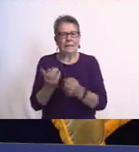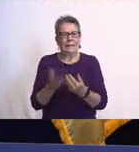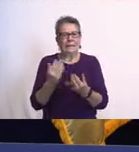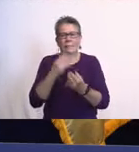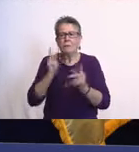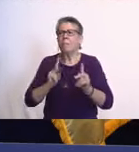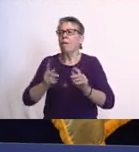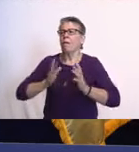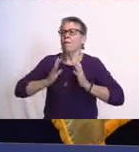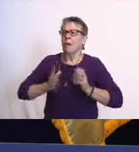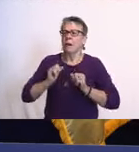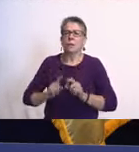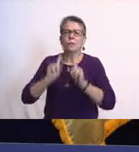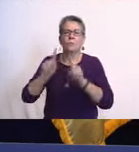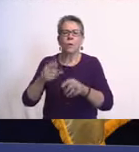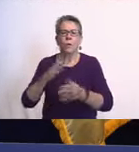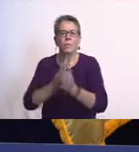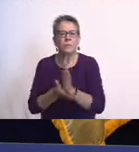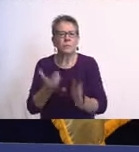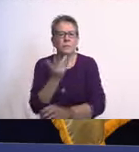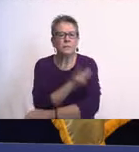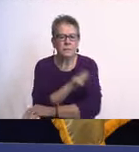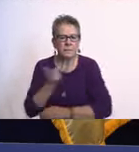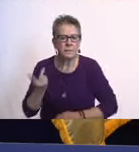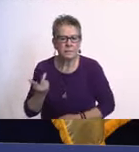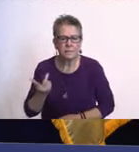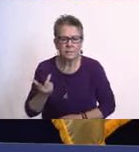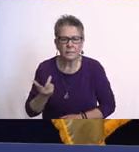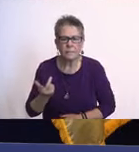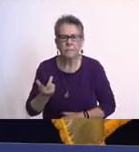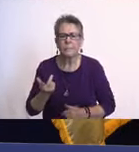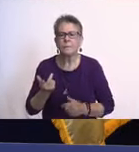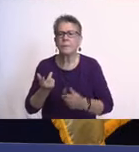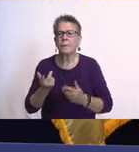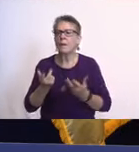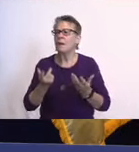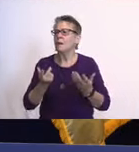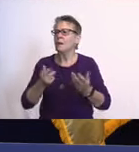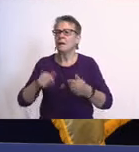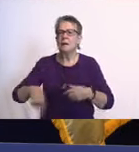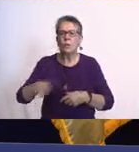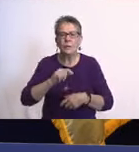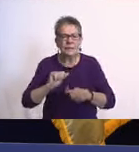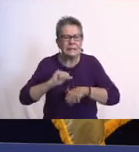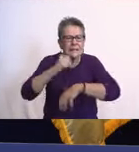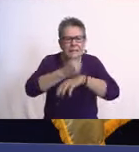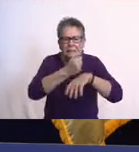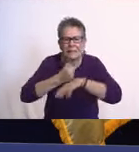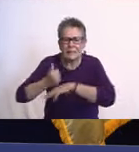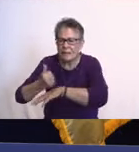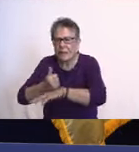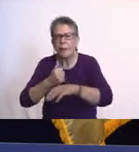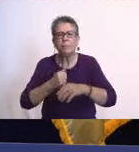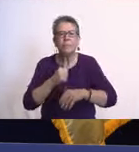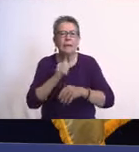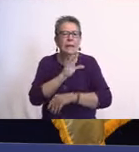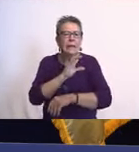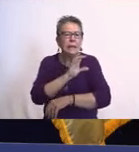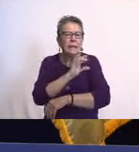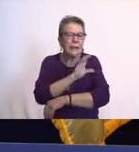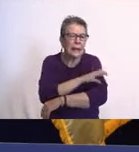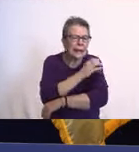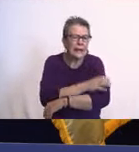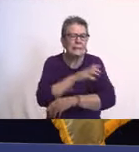Cherry Hill Mall, schools, entertainment venues, and senior high-rise buildings. We've had more than